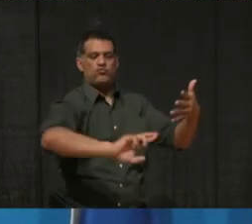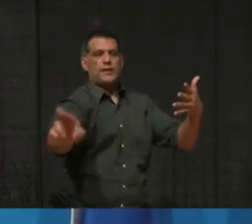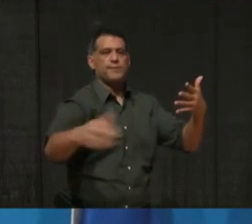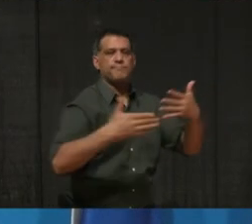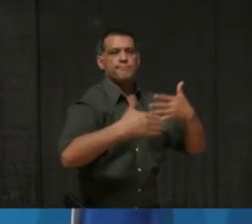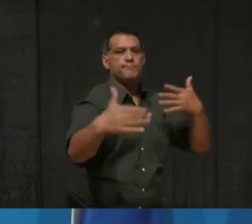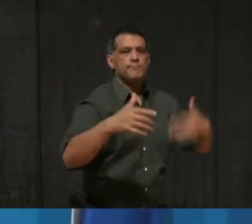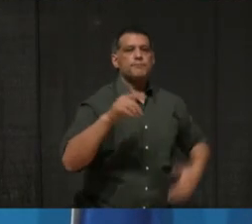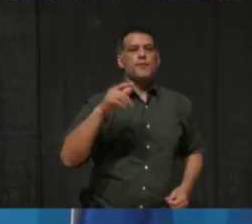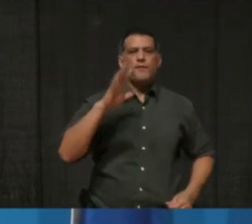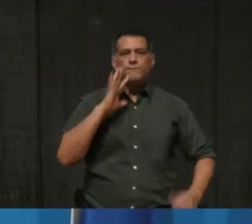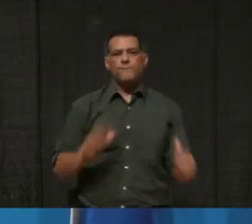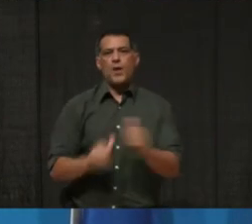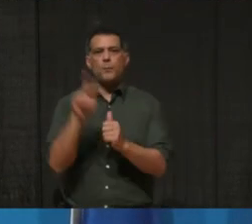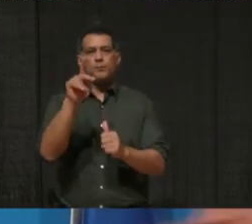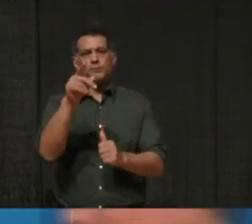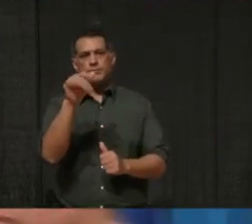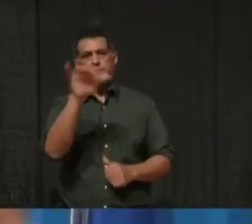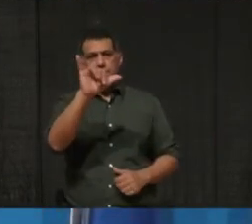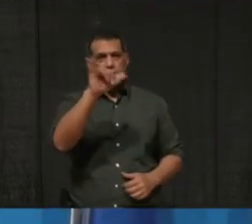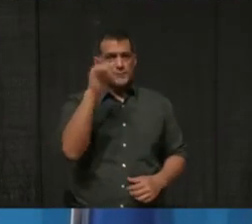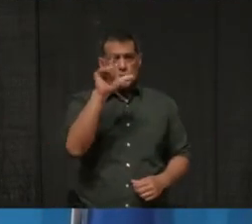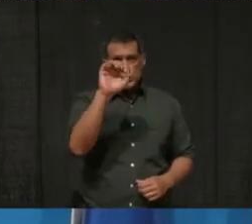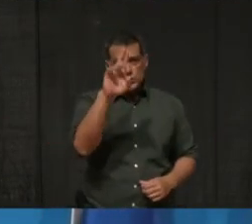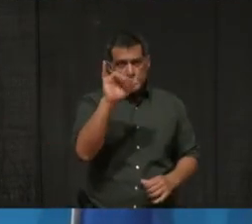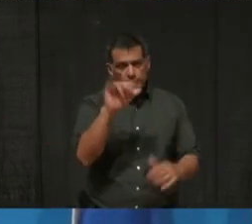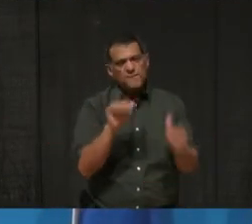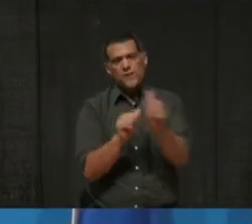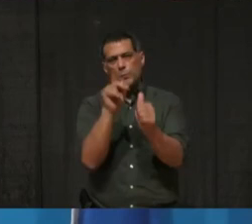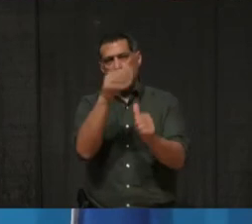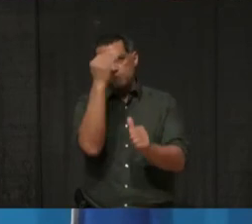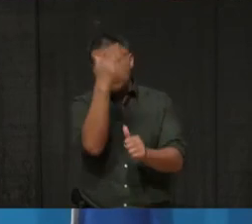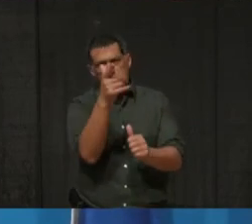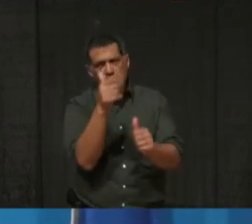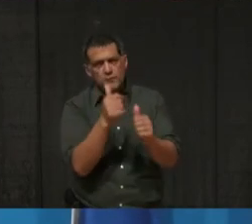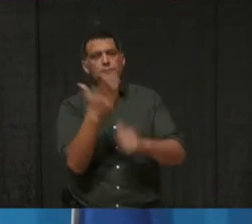for you, Dr. Lowe, as well. All right, thanks. Go ahead, Steve.